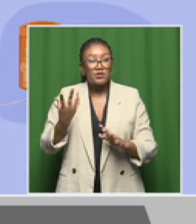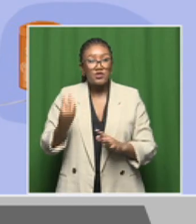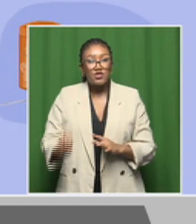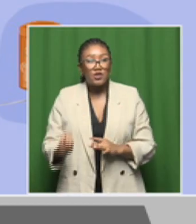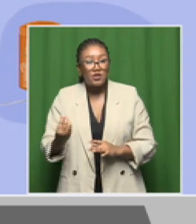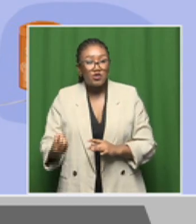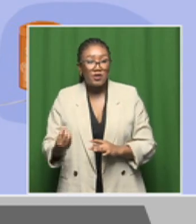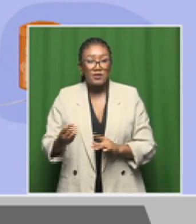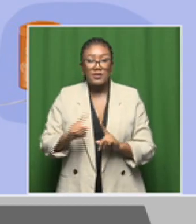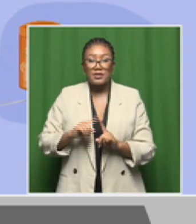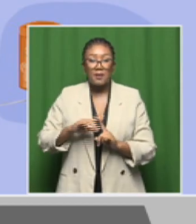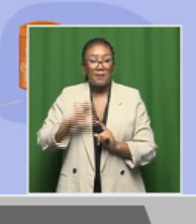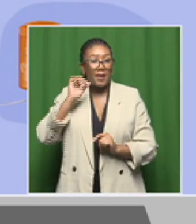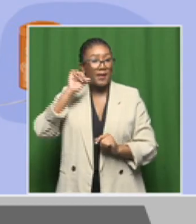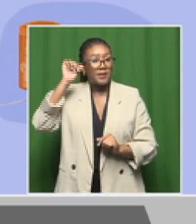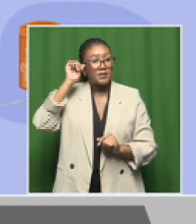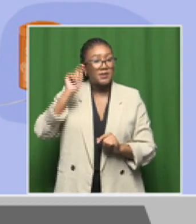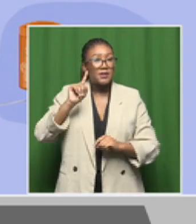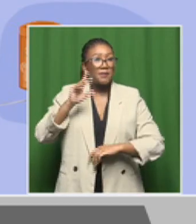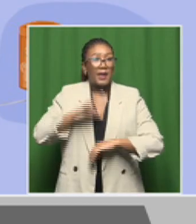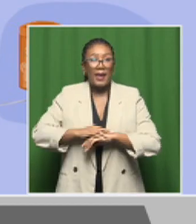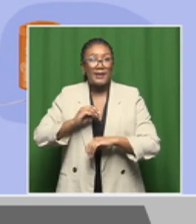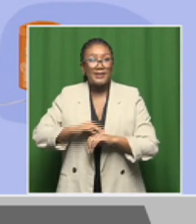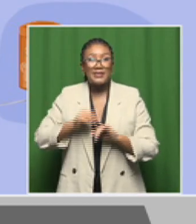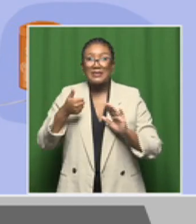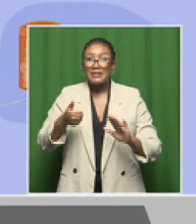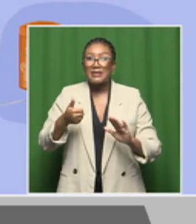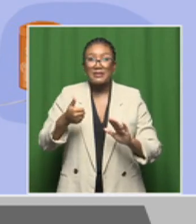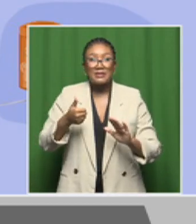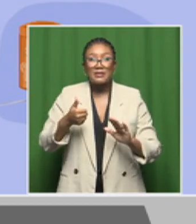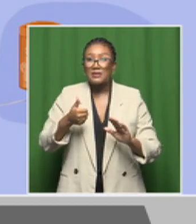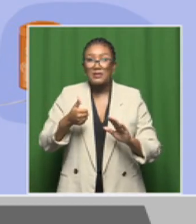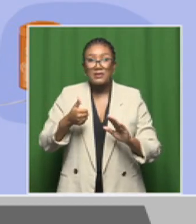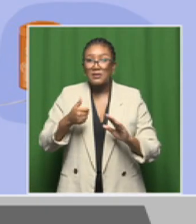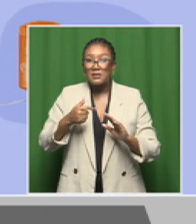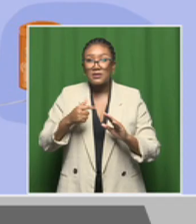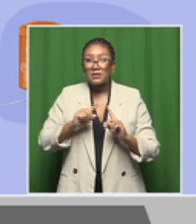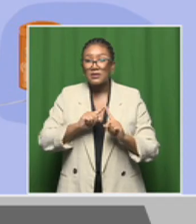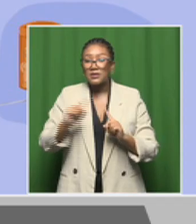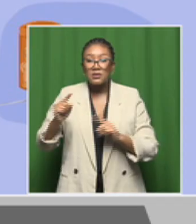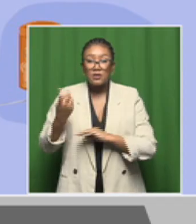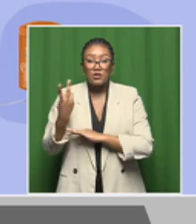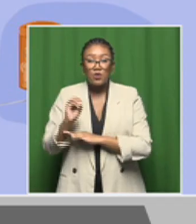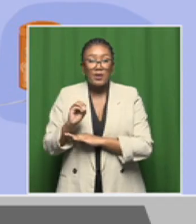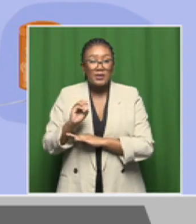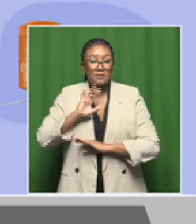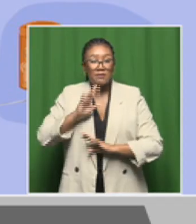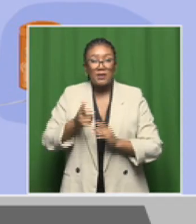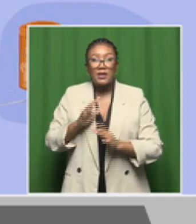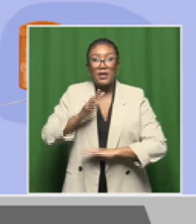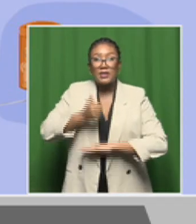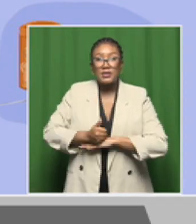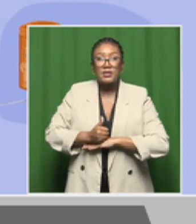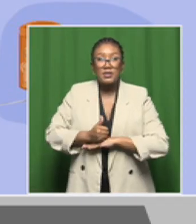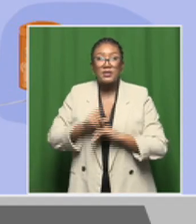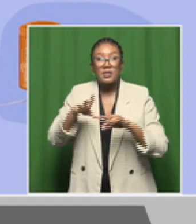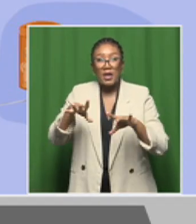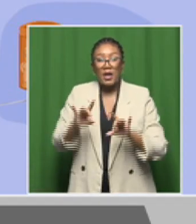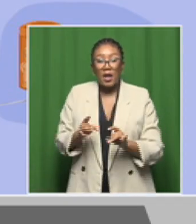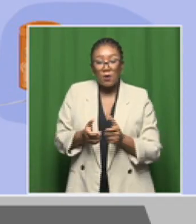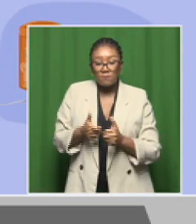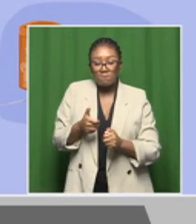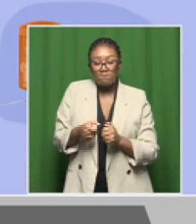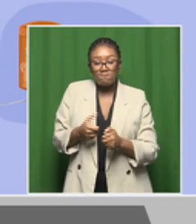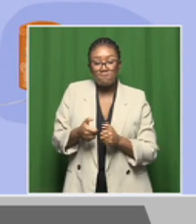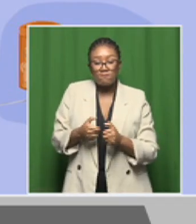anything from the age of 6 up to the age of 20, sitting on couches, playing TV games, 12, 18 hours